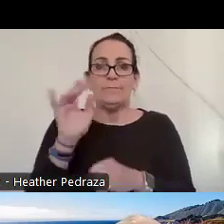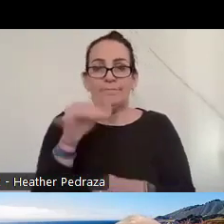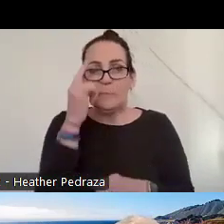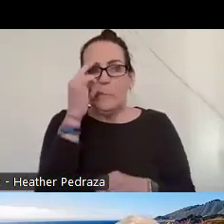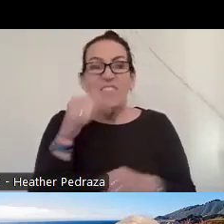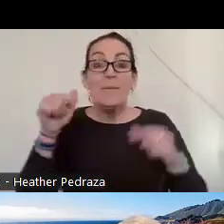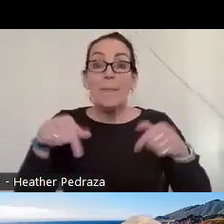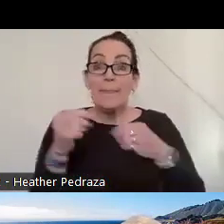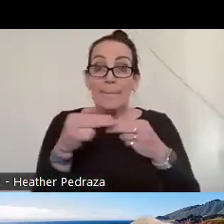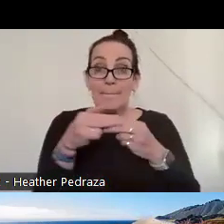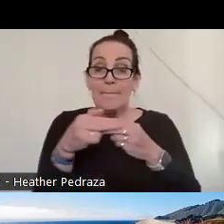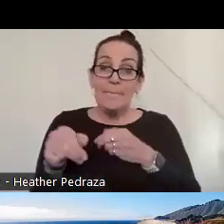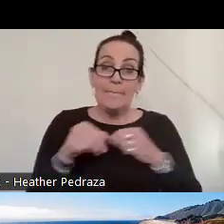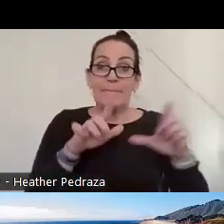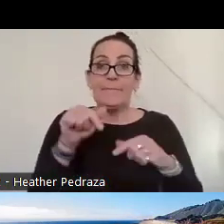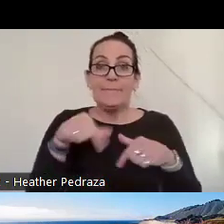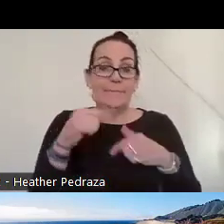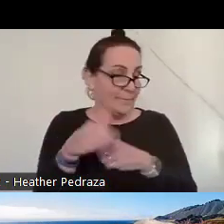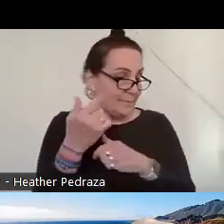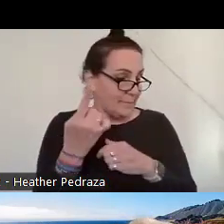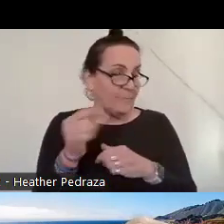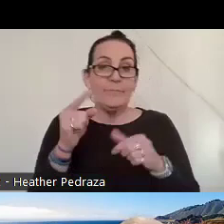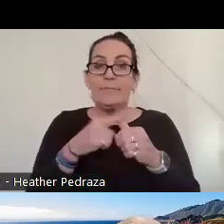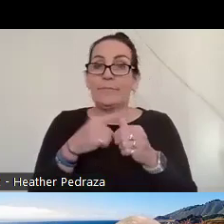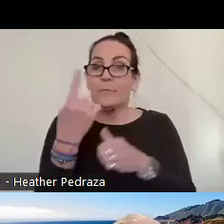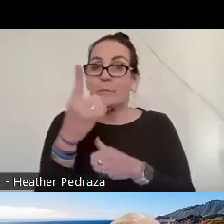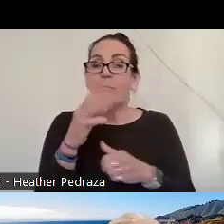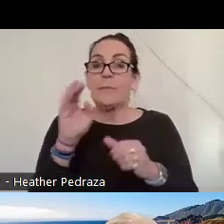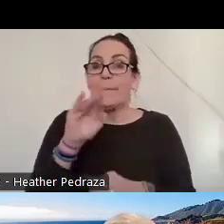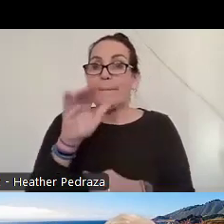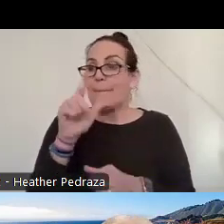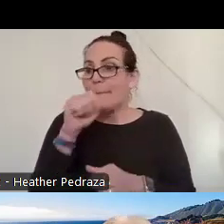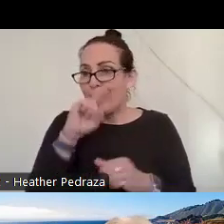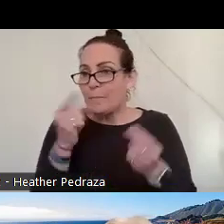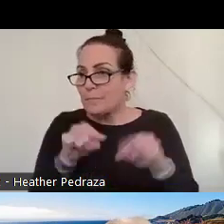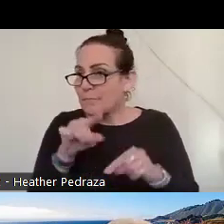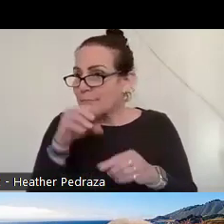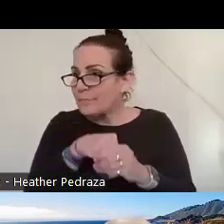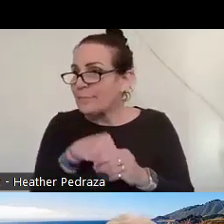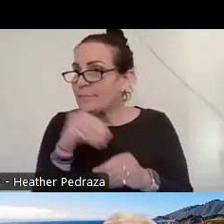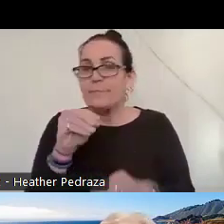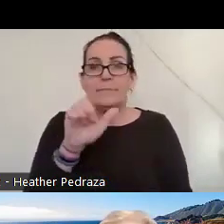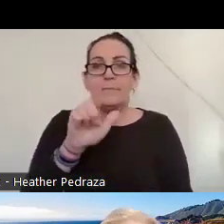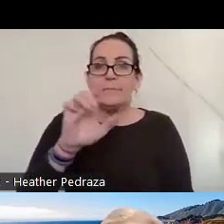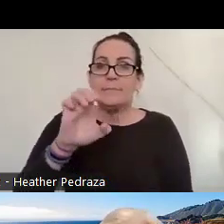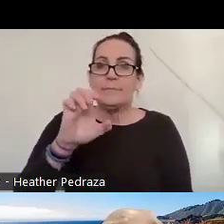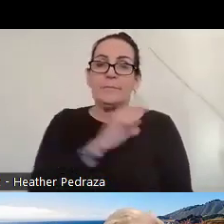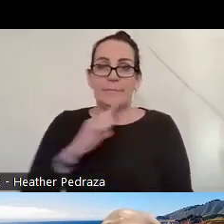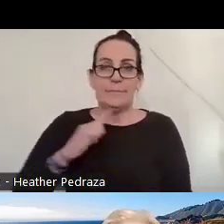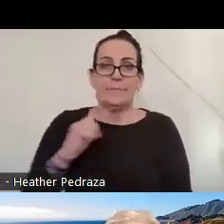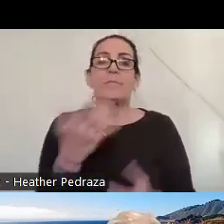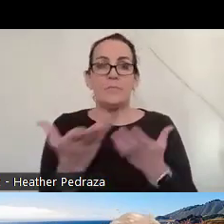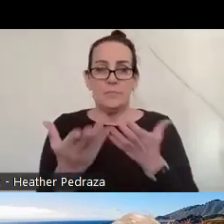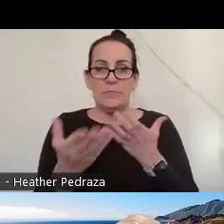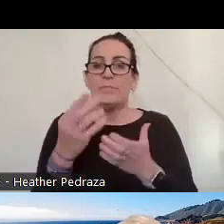This is another one. The first one is a bill that's happening inside the legislature. This is actually something that somebody might stop you on the street and ask you to